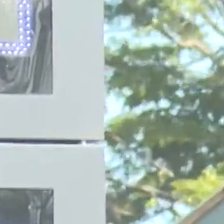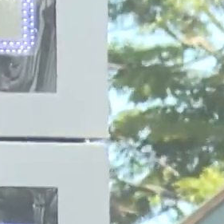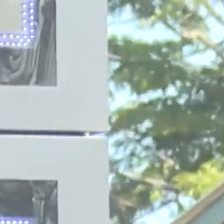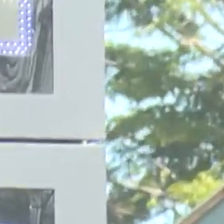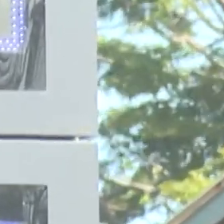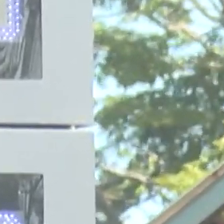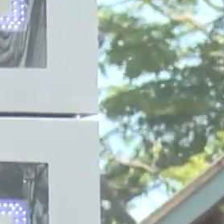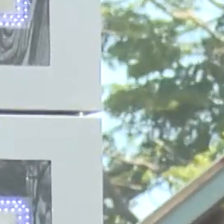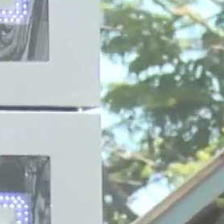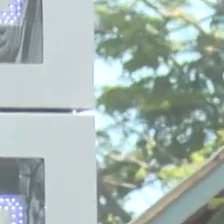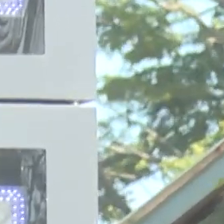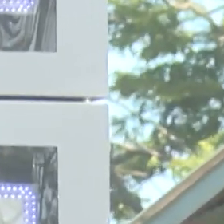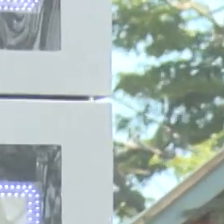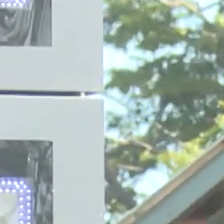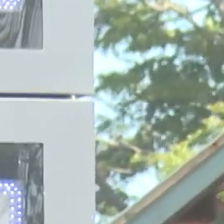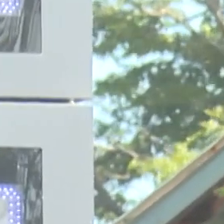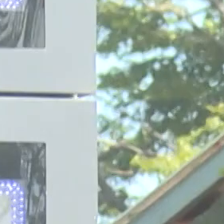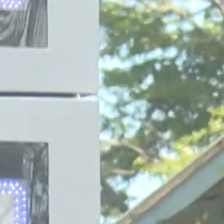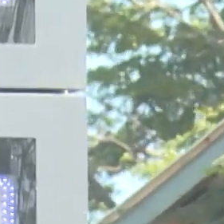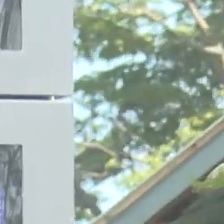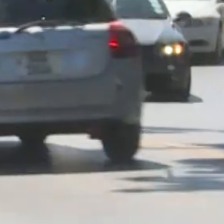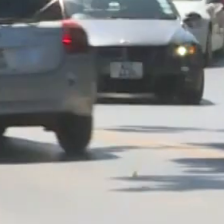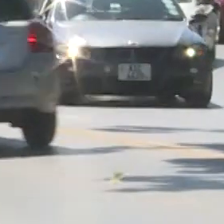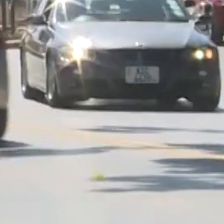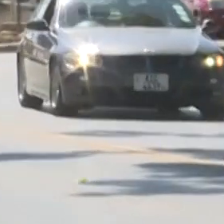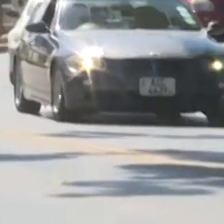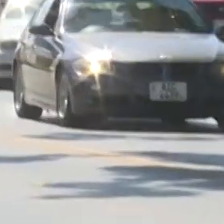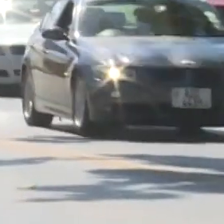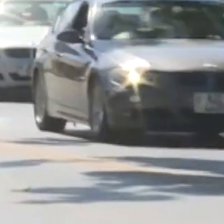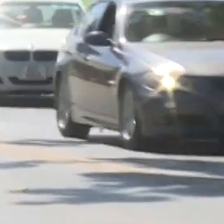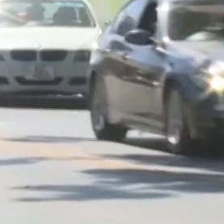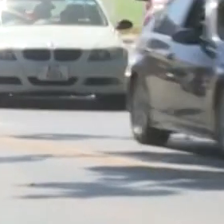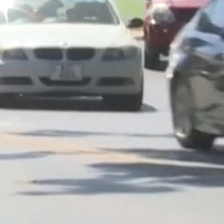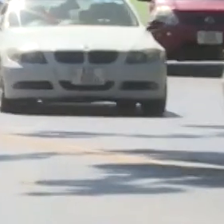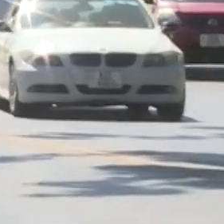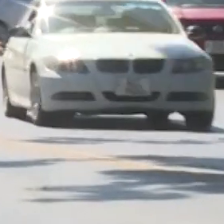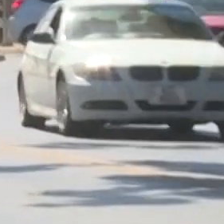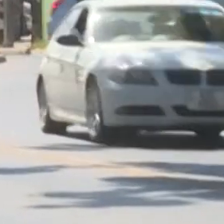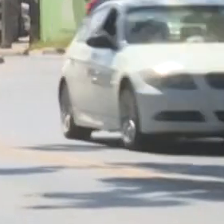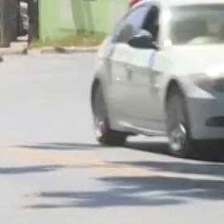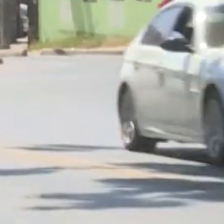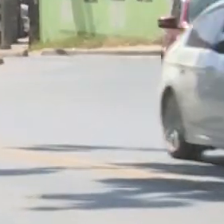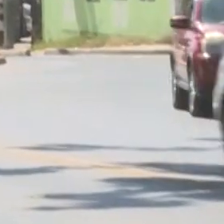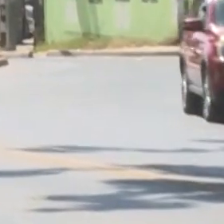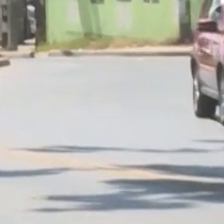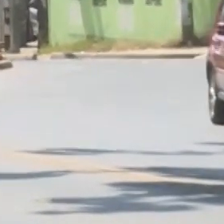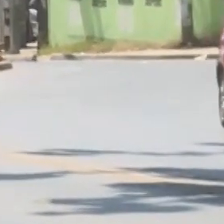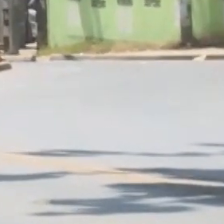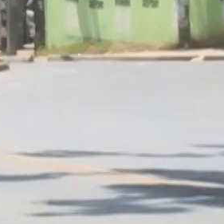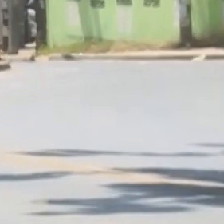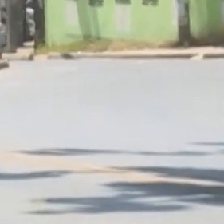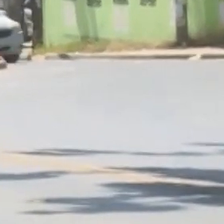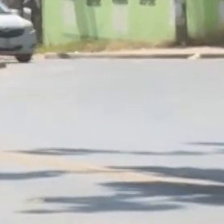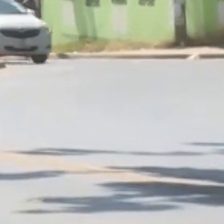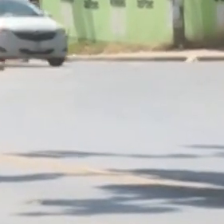quality petroleum products and services are done in a safe environment for the benefit of society. Shilika Chabalengula